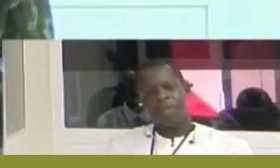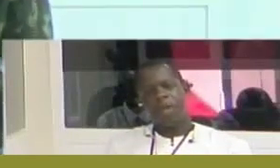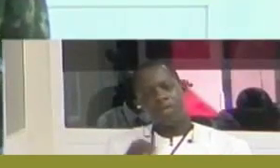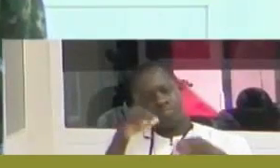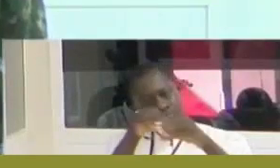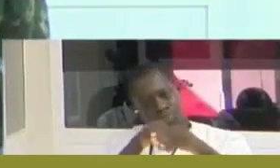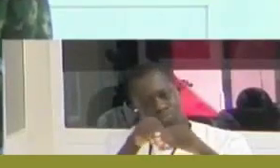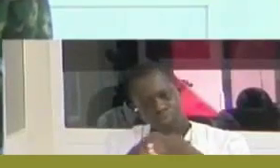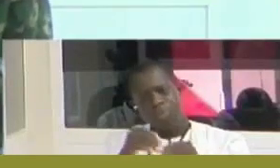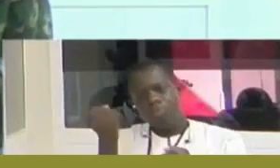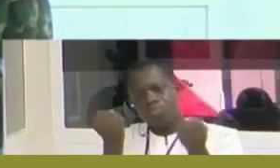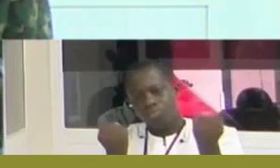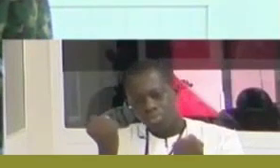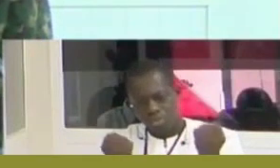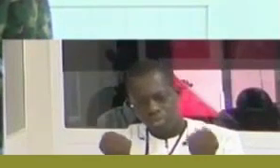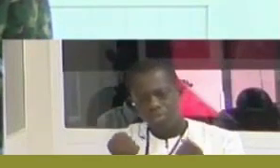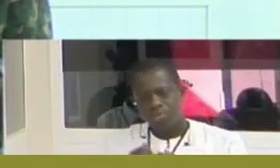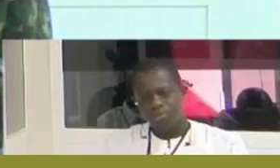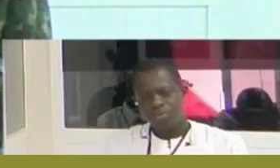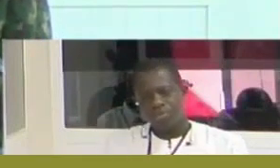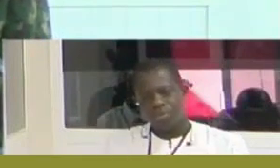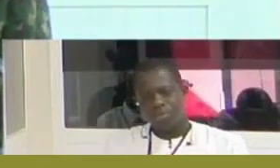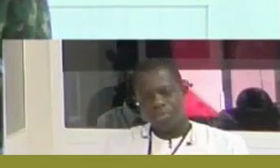They were put inside the vehicles.